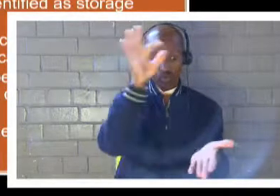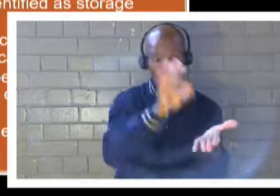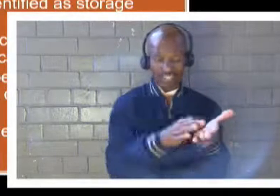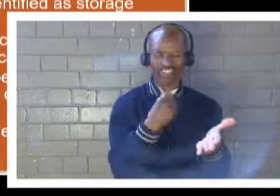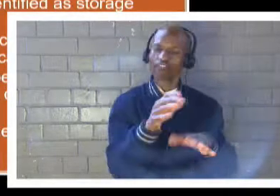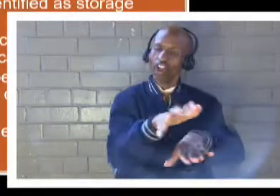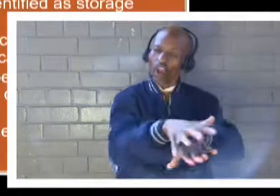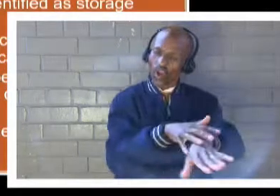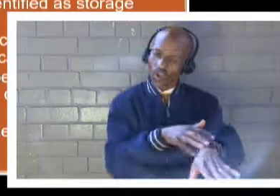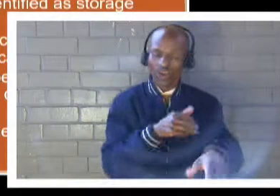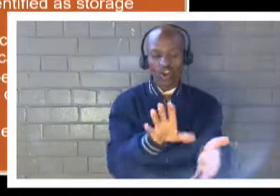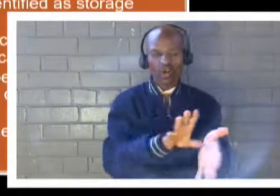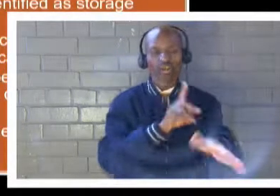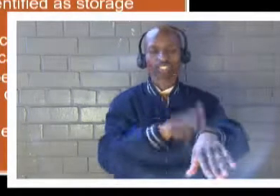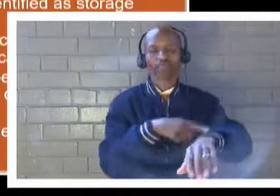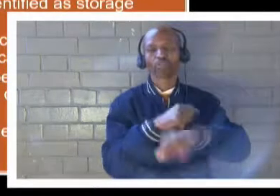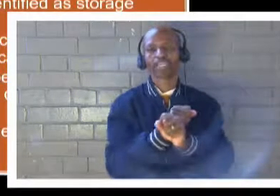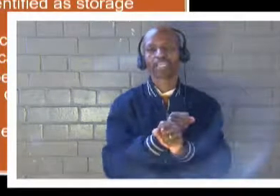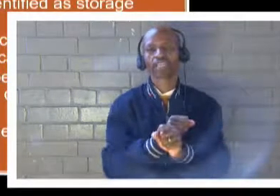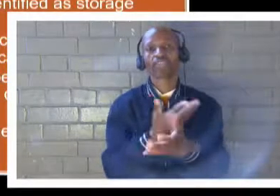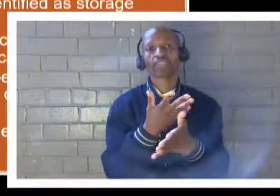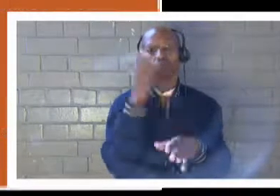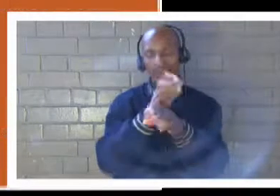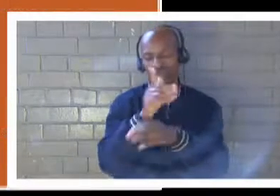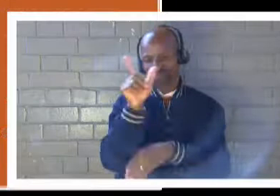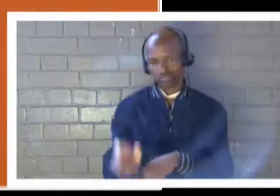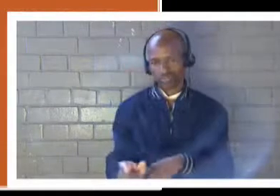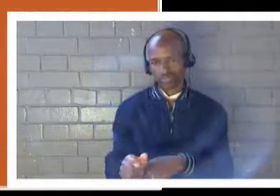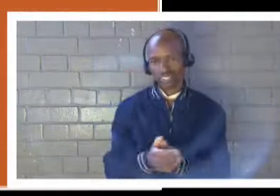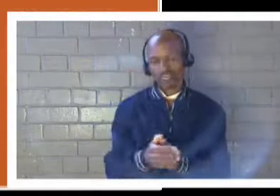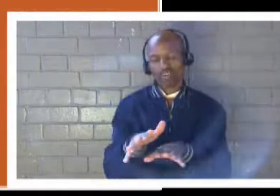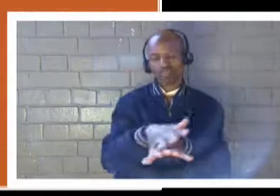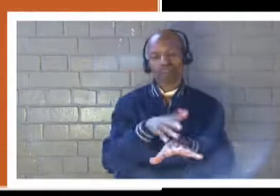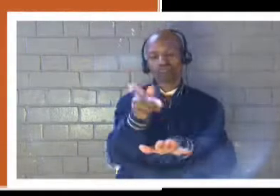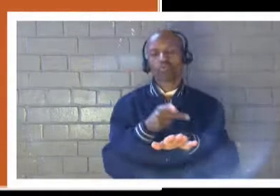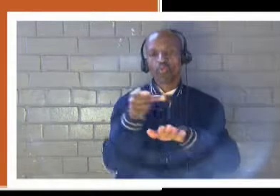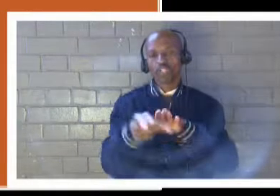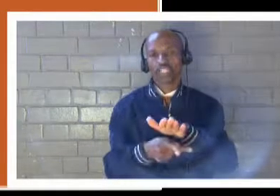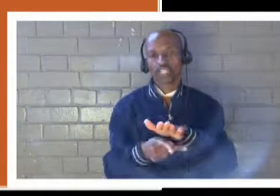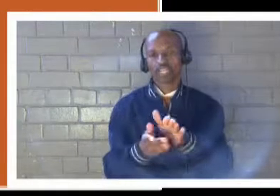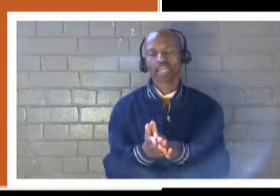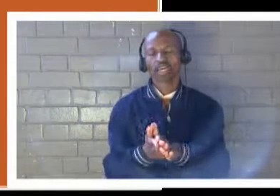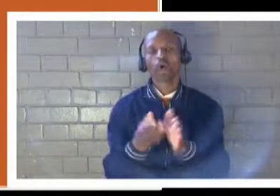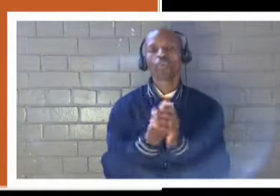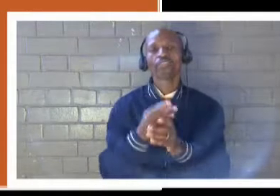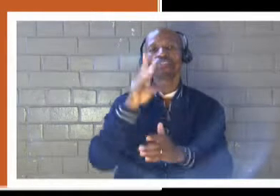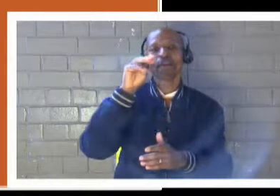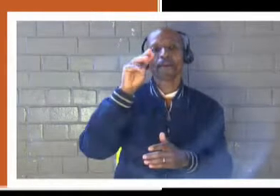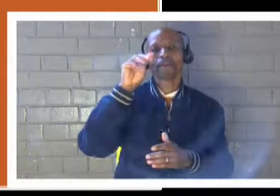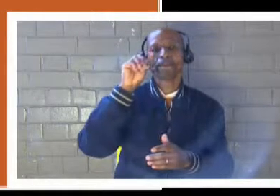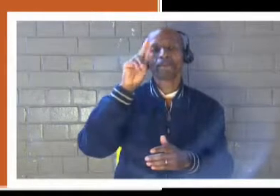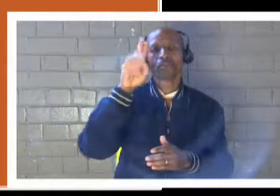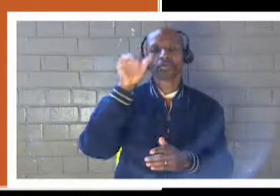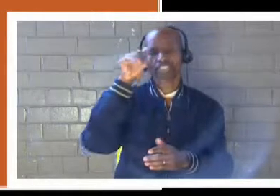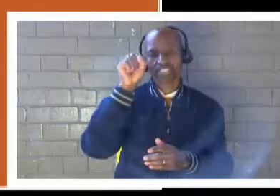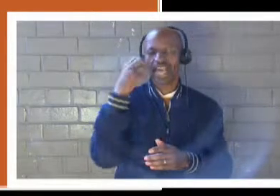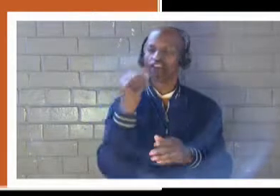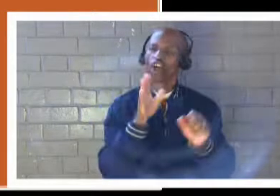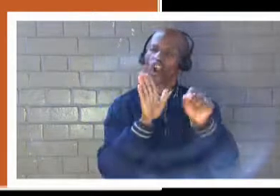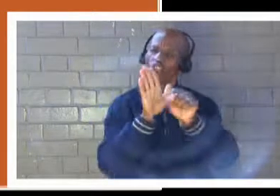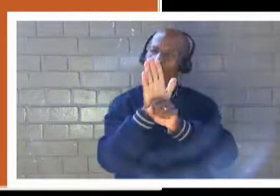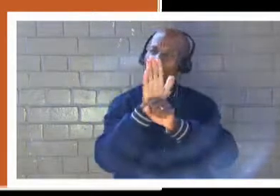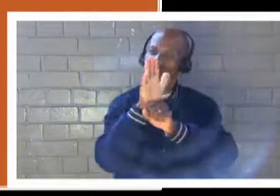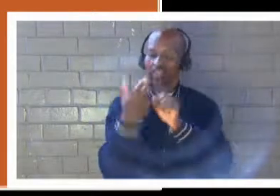they delay in the maintenance of projects. With regards to Rahima Musa, there was a lot that